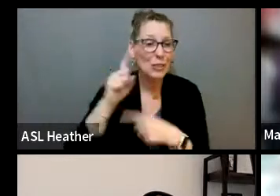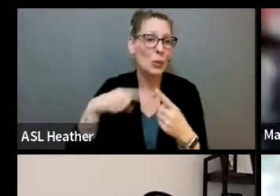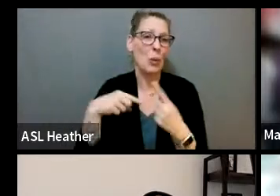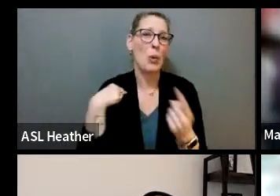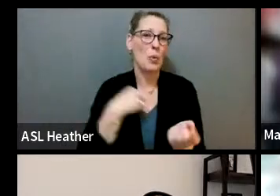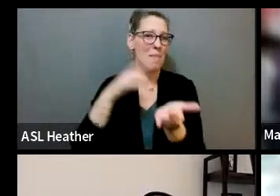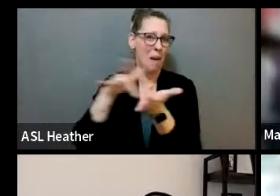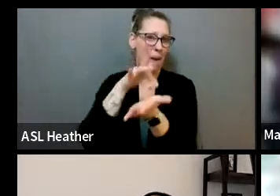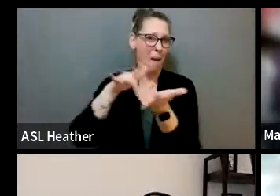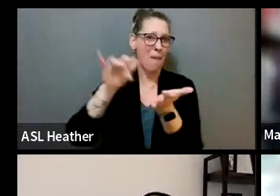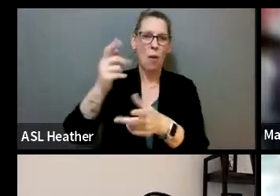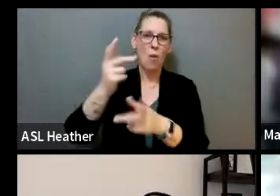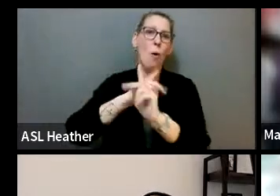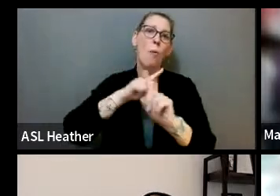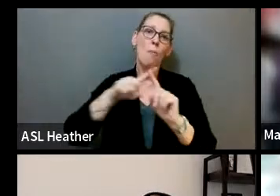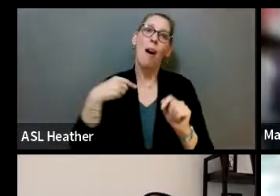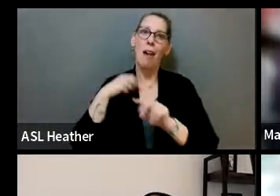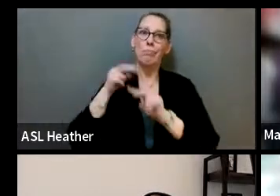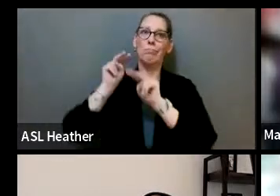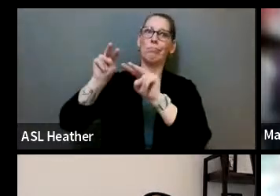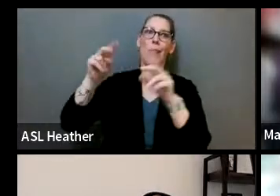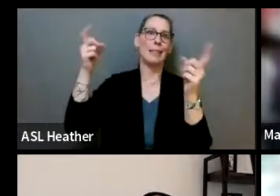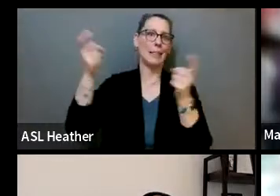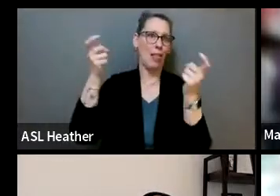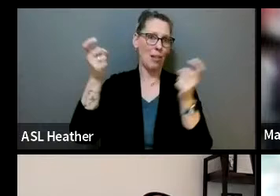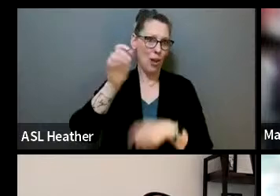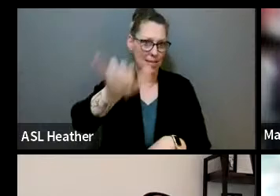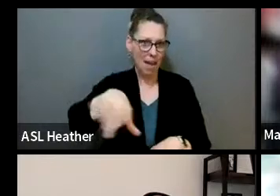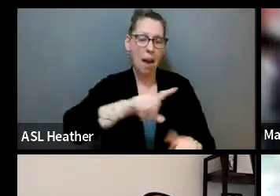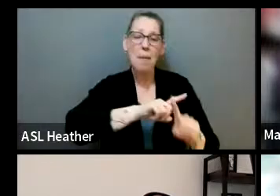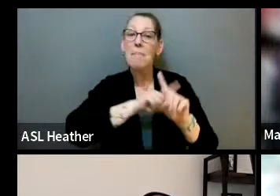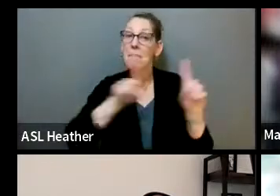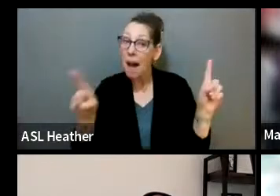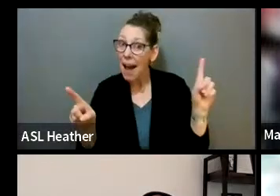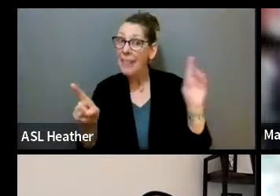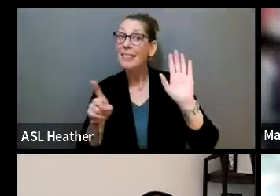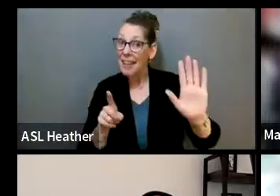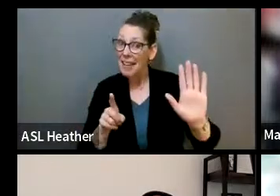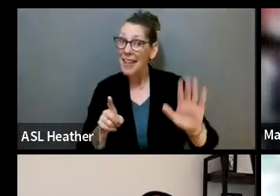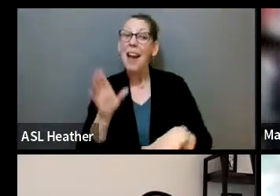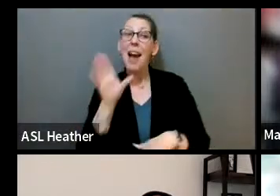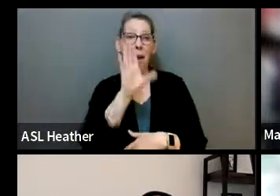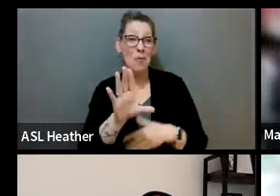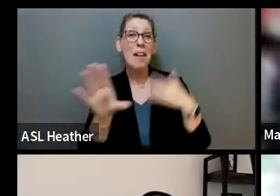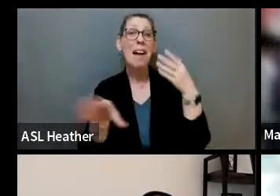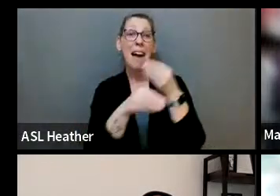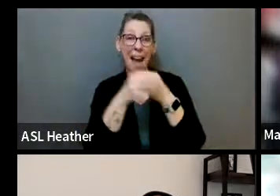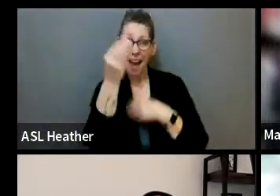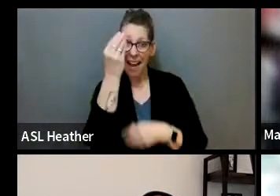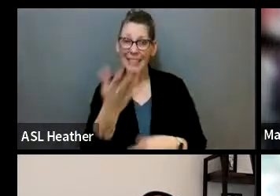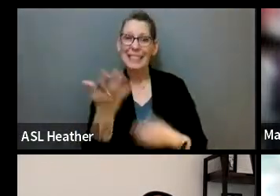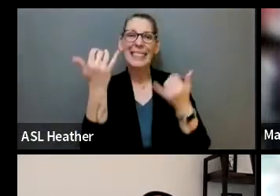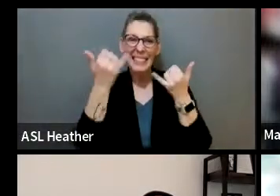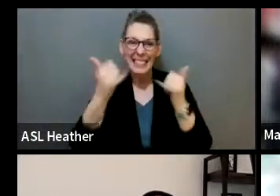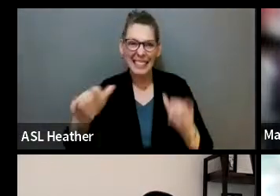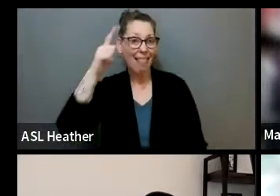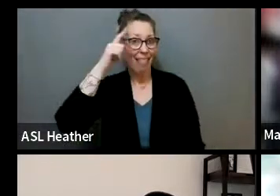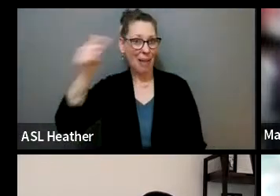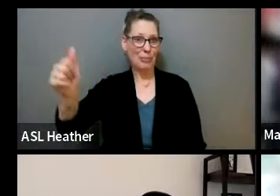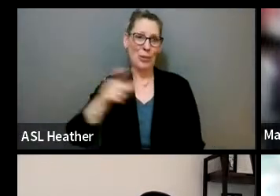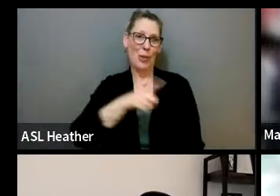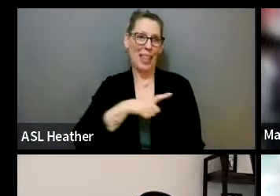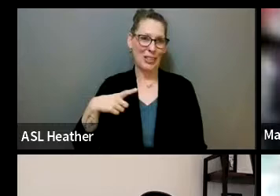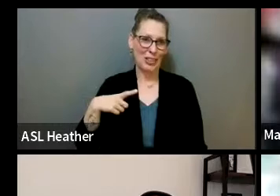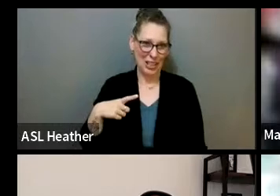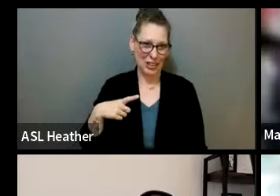but I look forward to celebrating that. But I will add that it is still up to the legislatures. This is how it's written